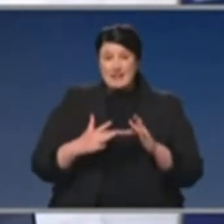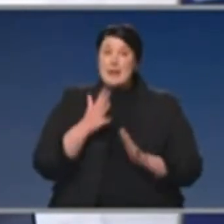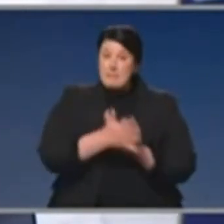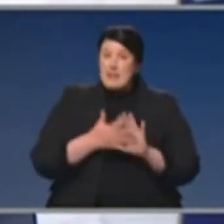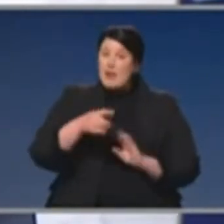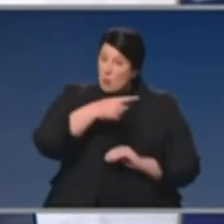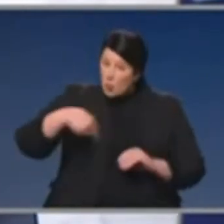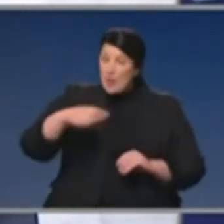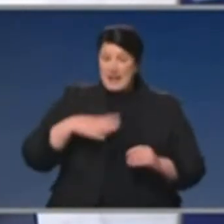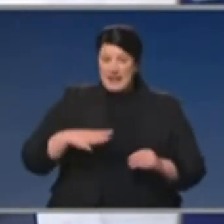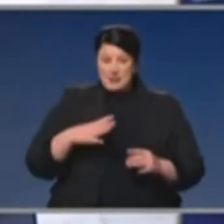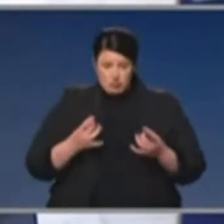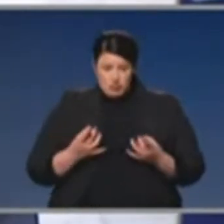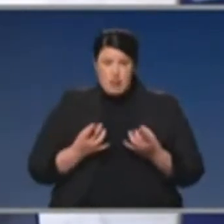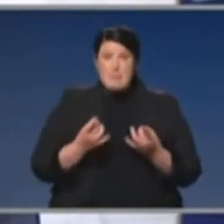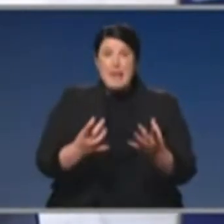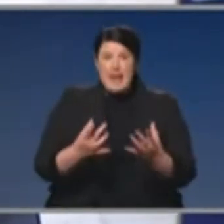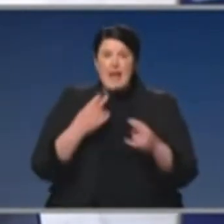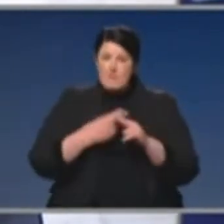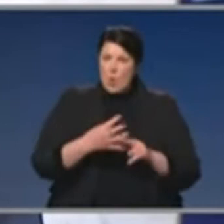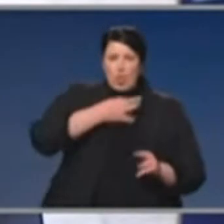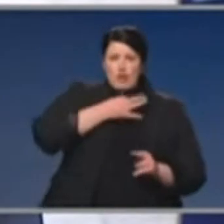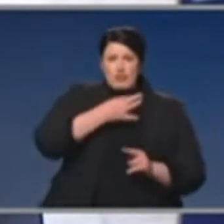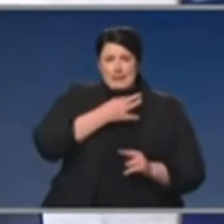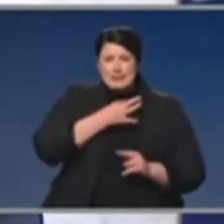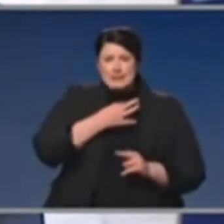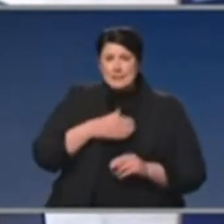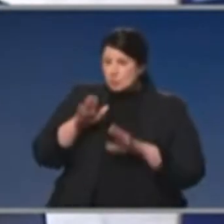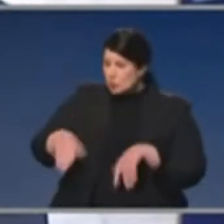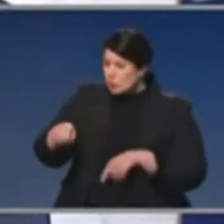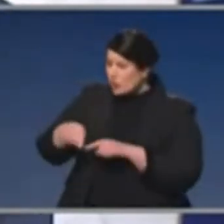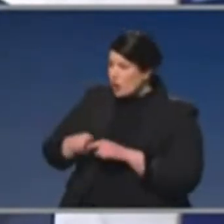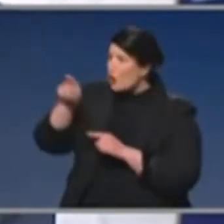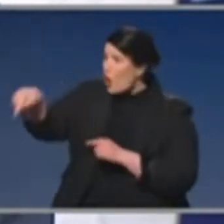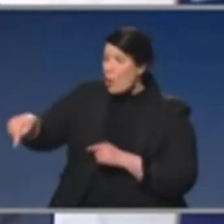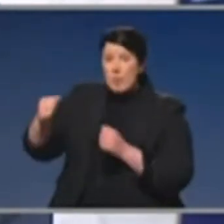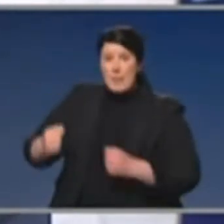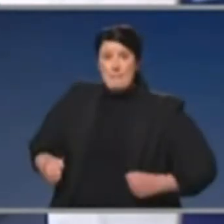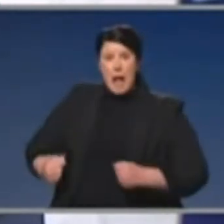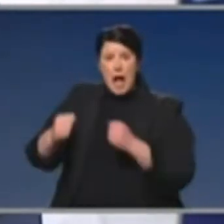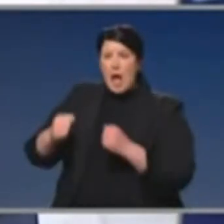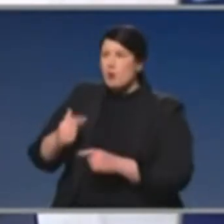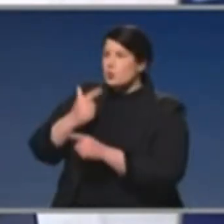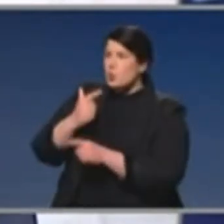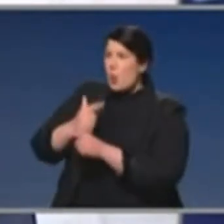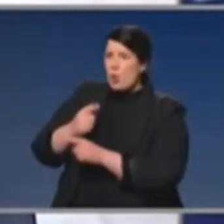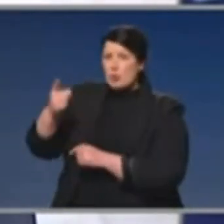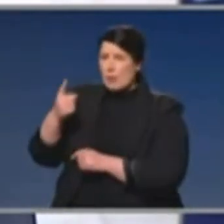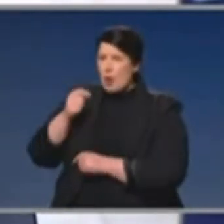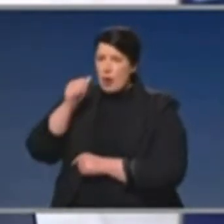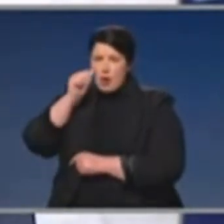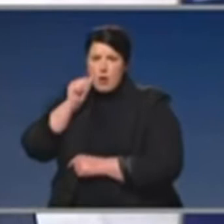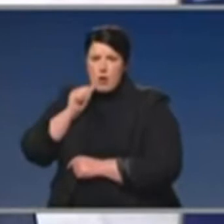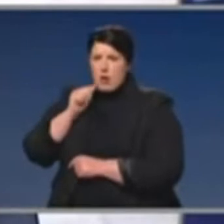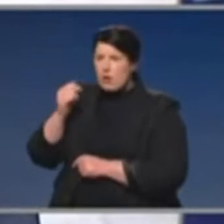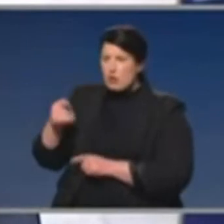deal effectively with the threat. We wouldn't allow our kids to go down to the park knowing that they were talking to a pedophile in that local